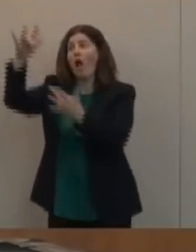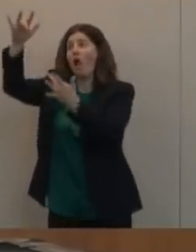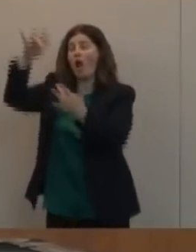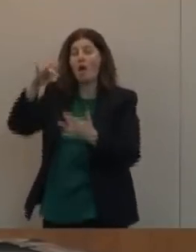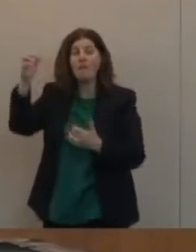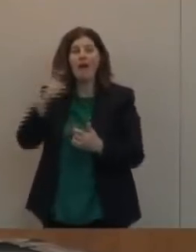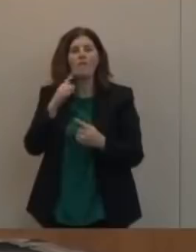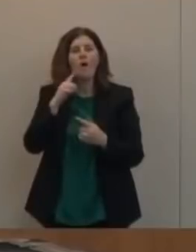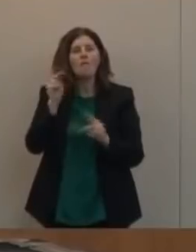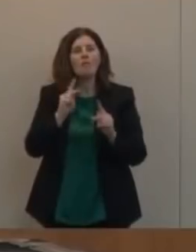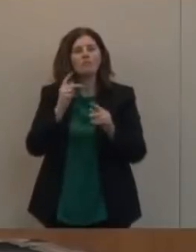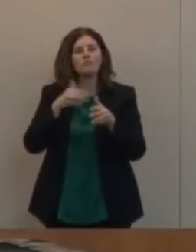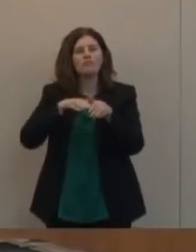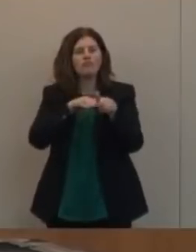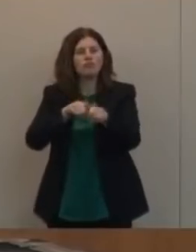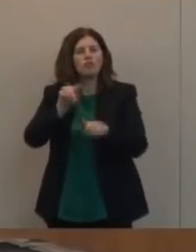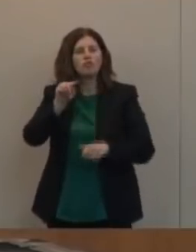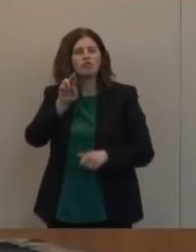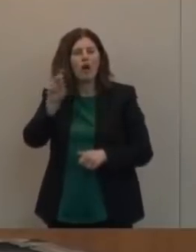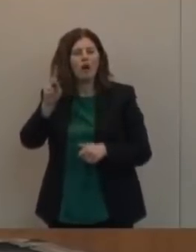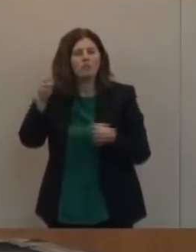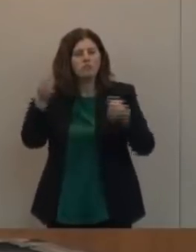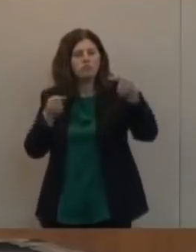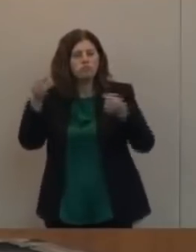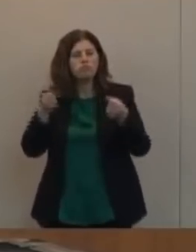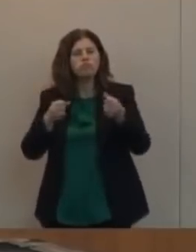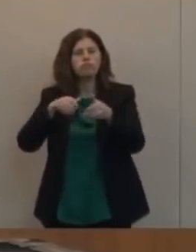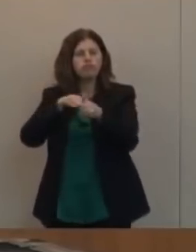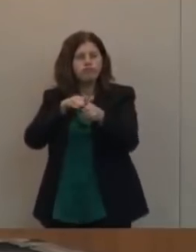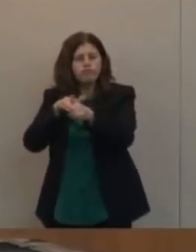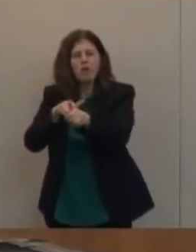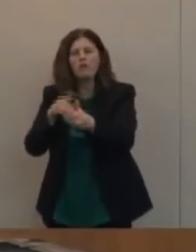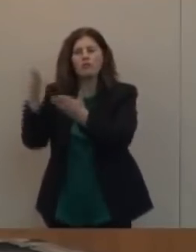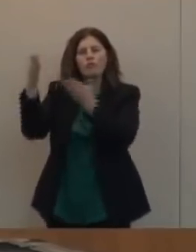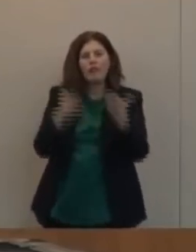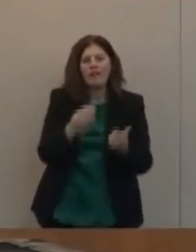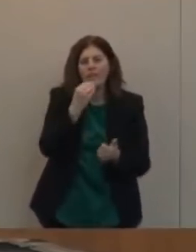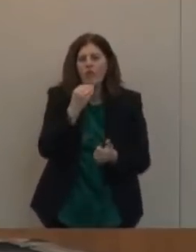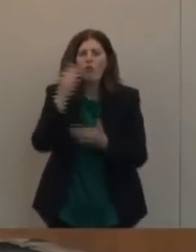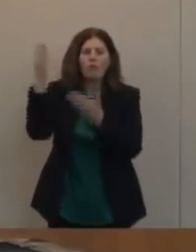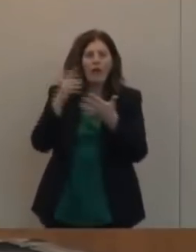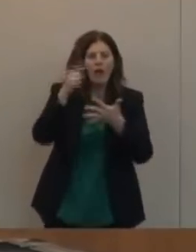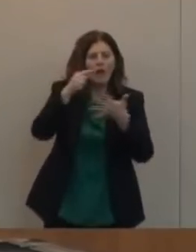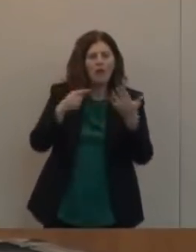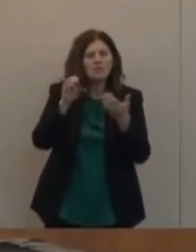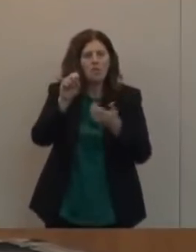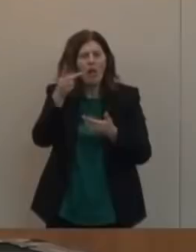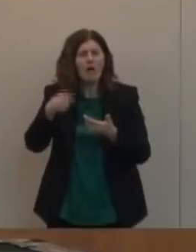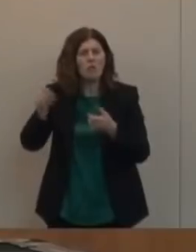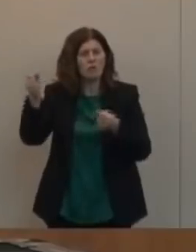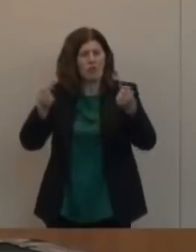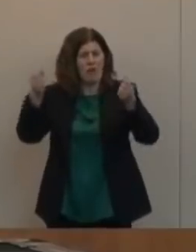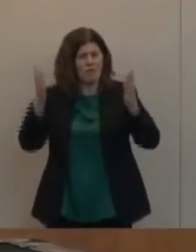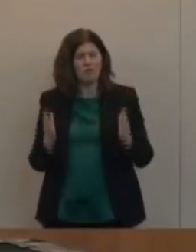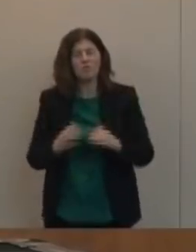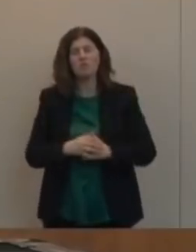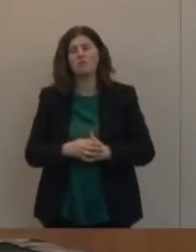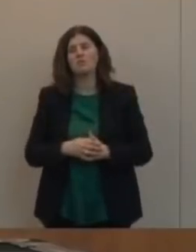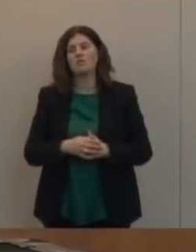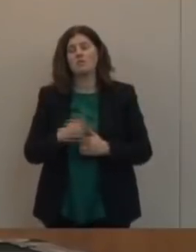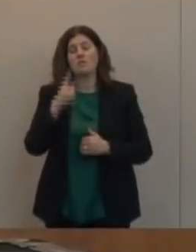for truckers who we need to deliver groceries, commodities, and supplies